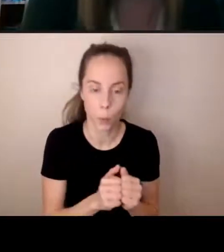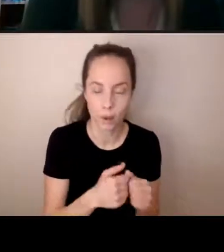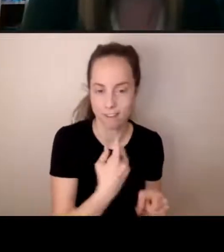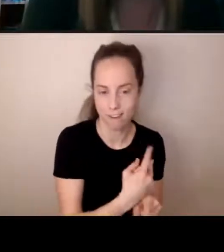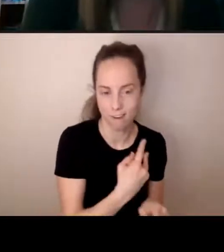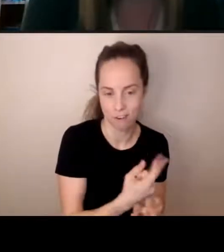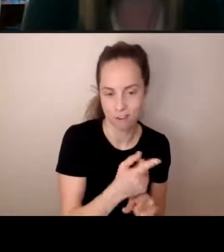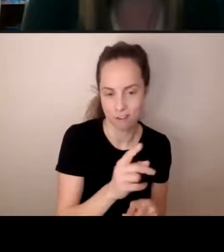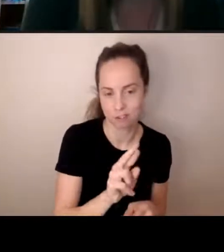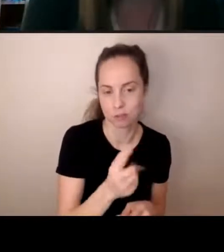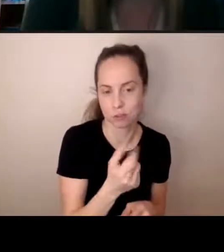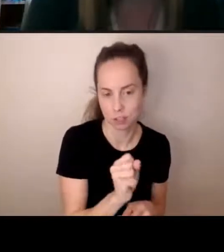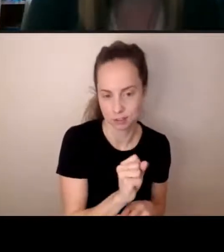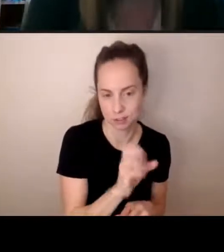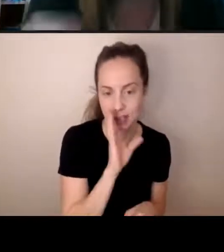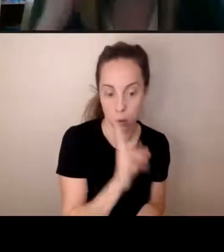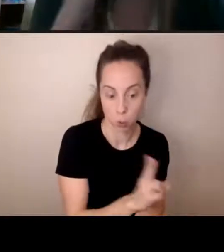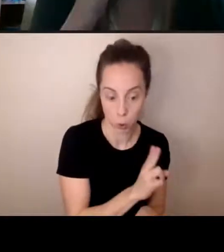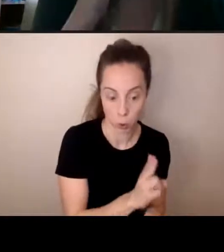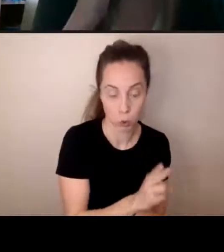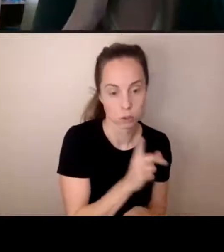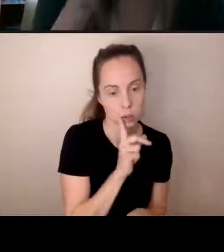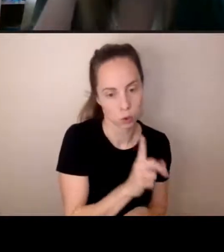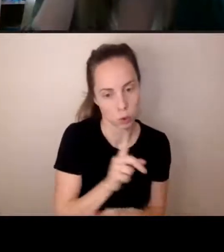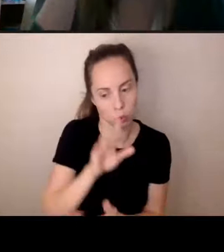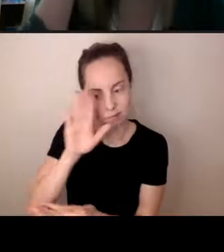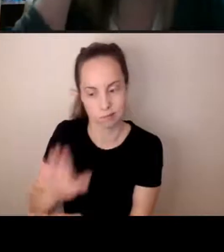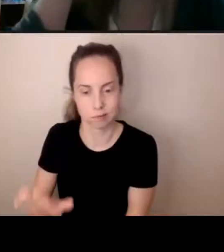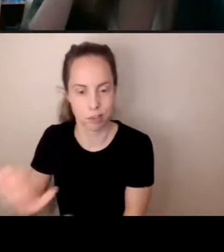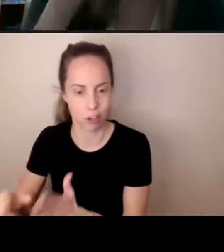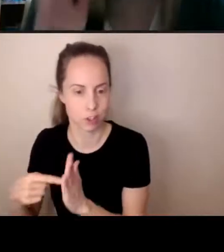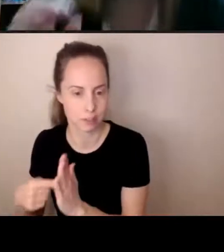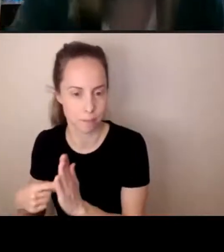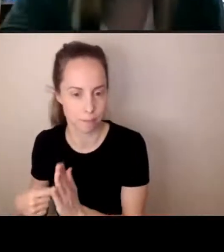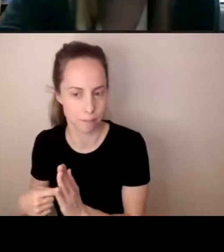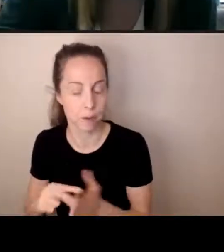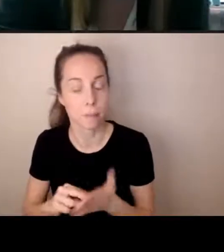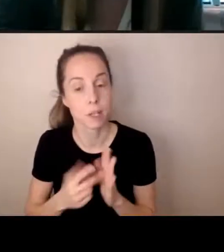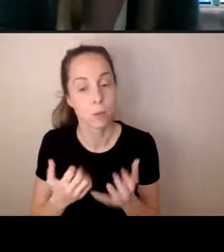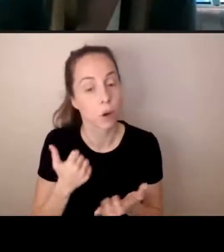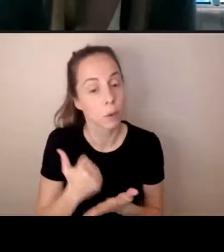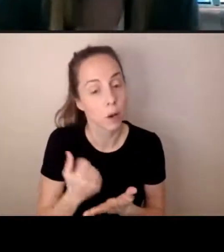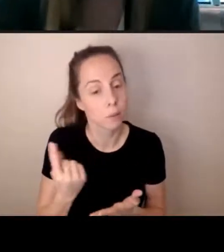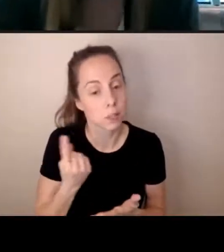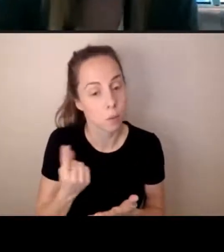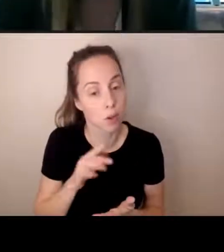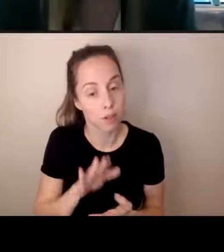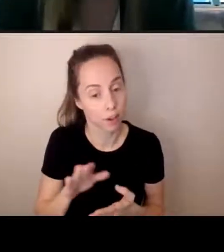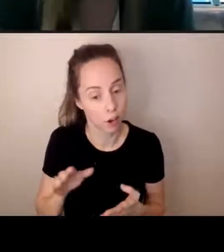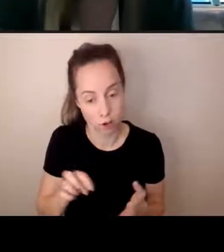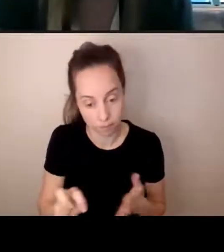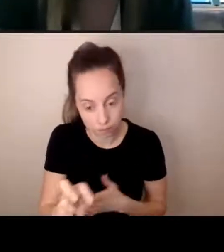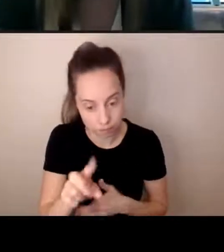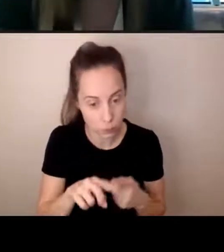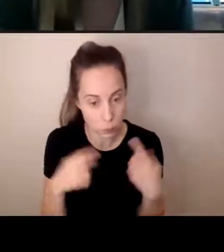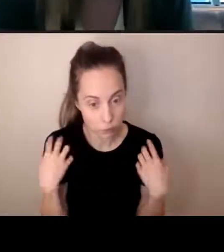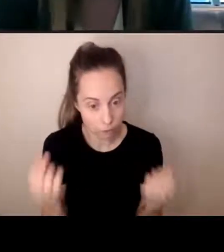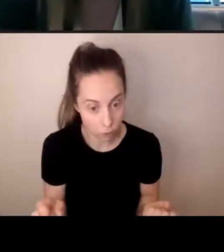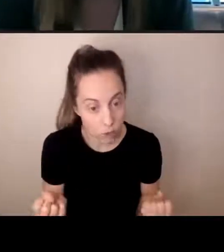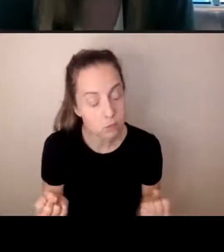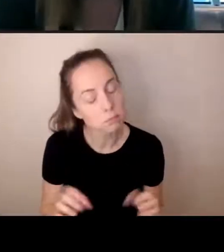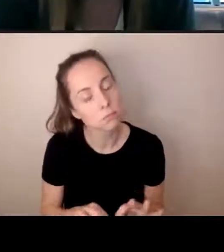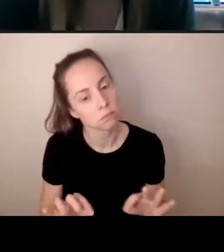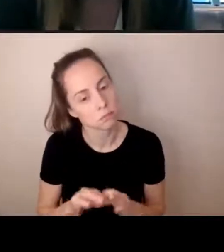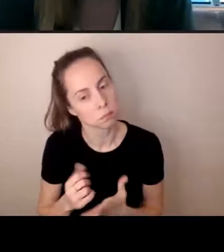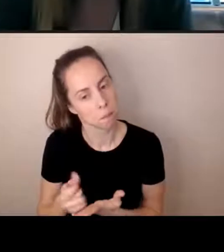So if you want to kind of help somebody on a path towards recovery, it's important to kind of help them understand